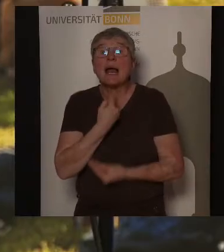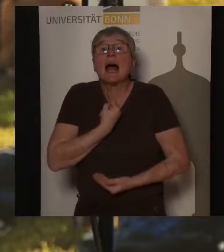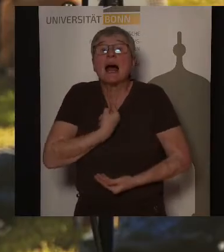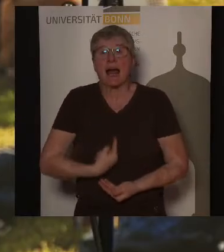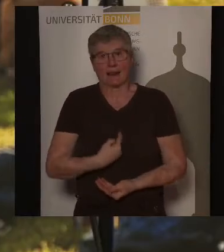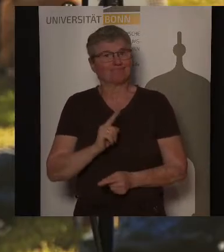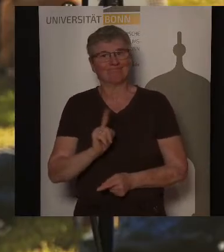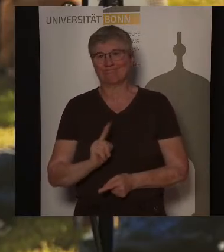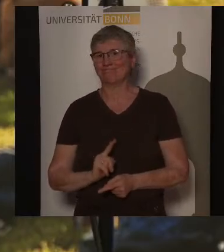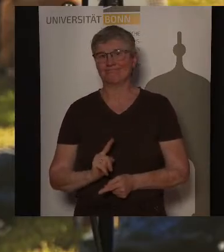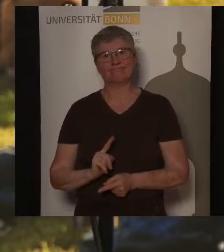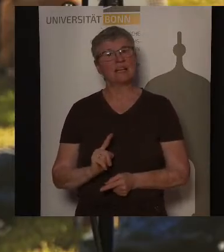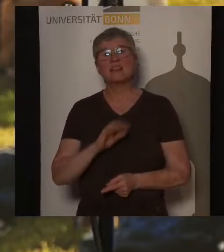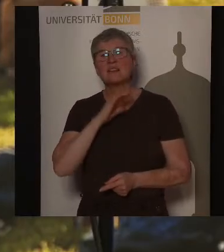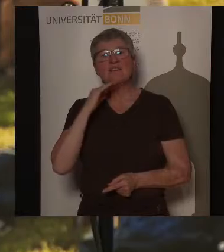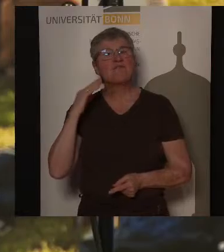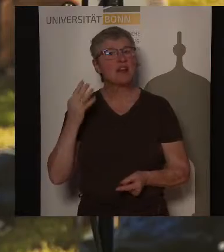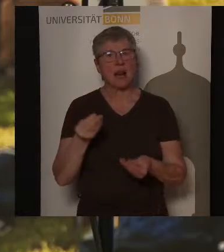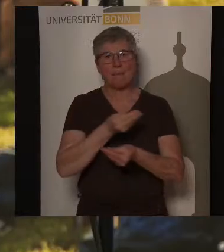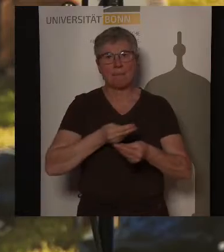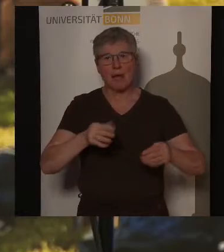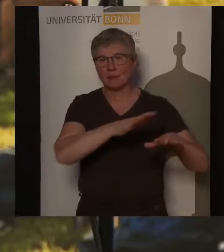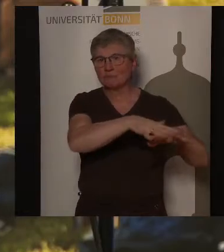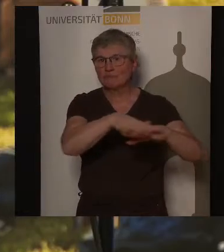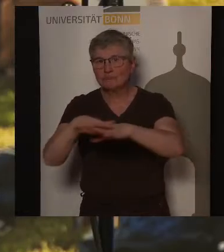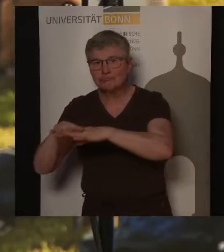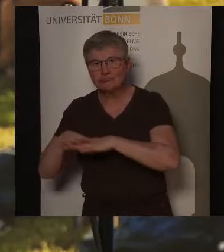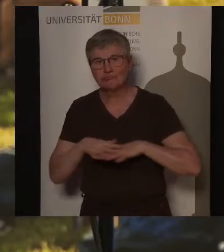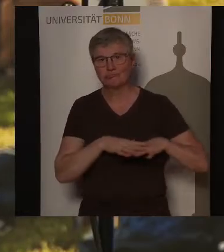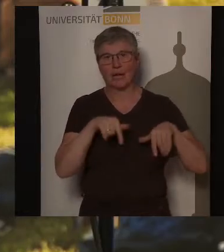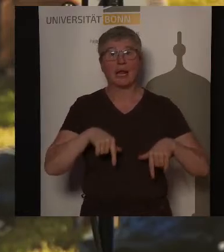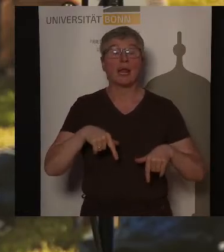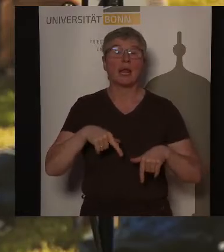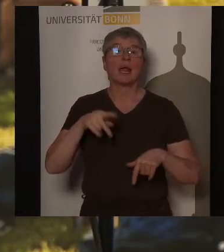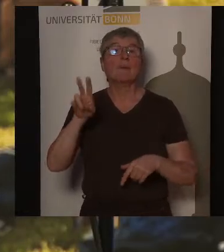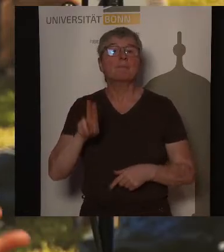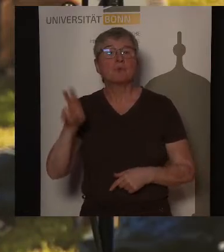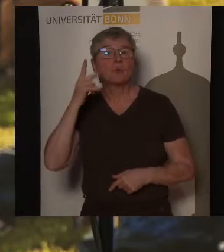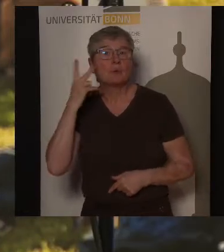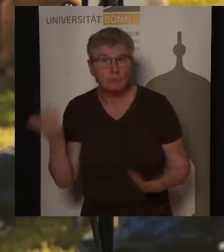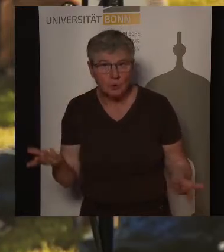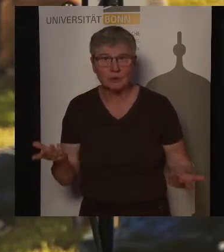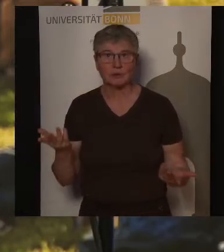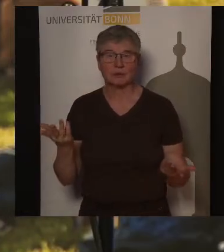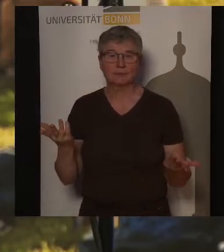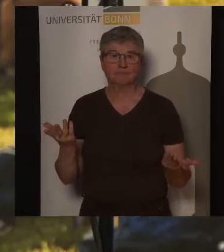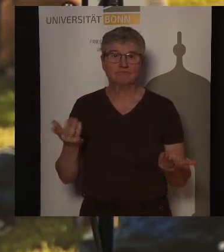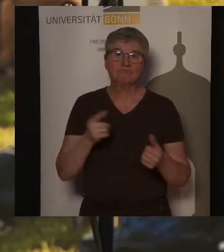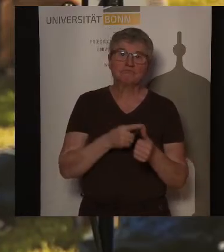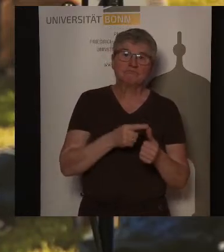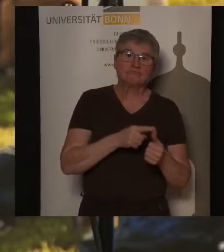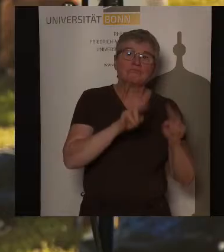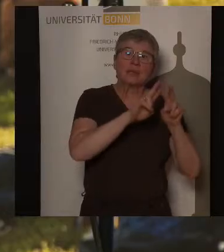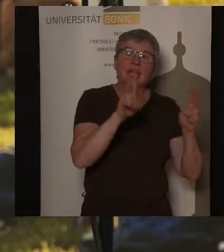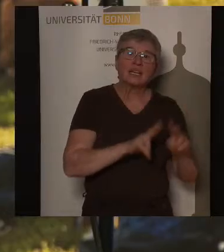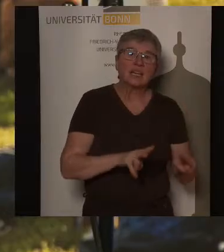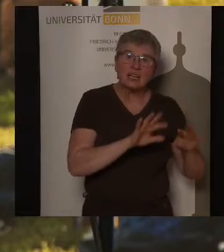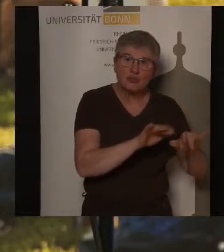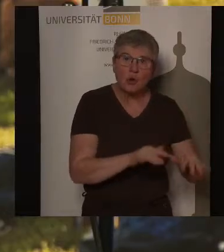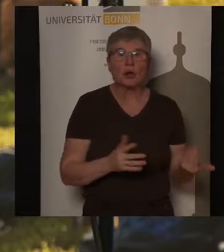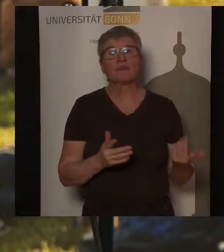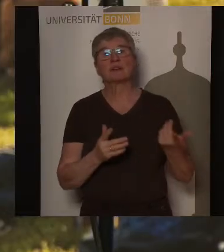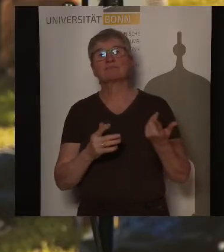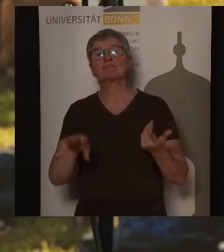central service isn't able to handle all of the inquiries that we have. That's why we have an excellent advisory and counseling network